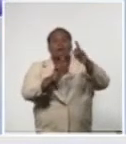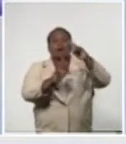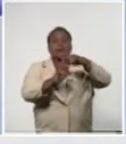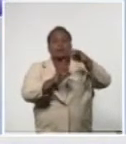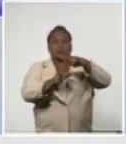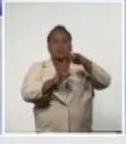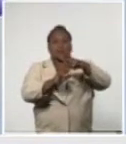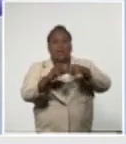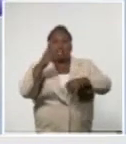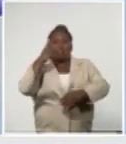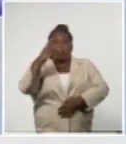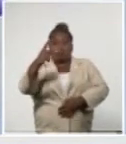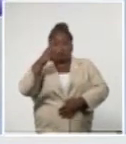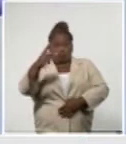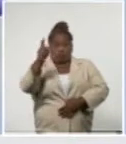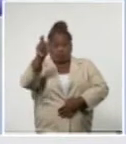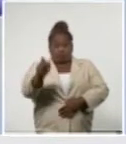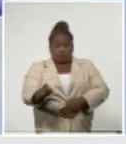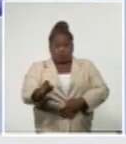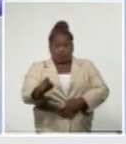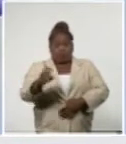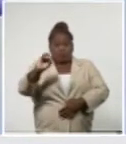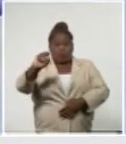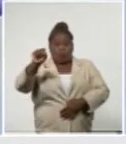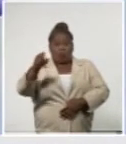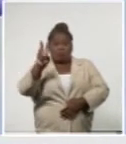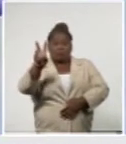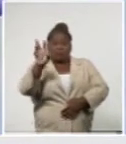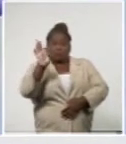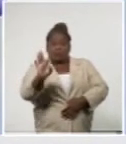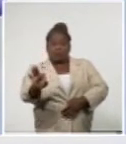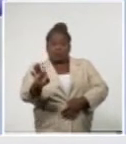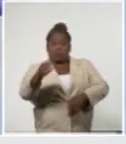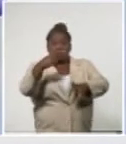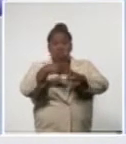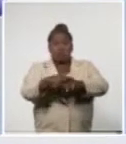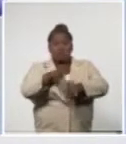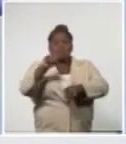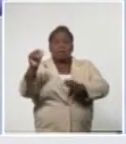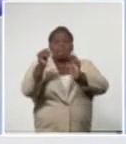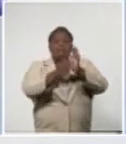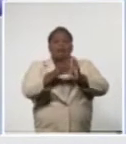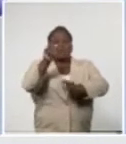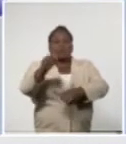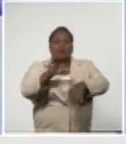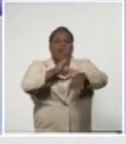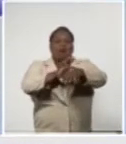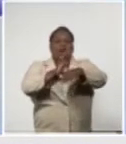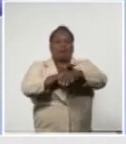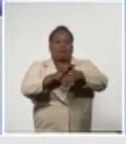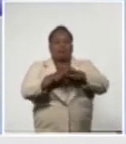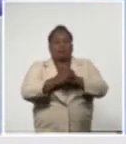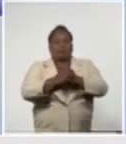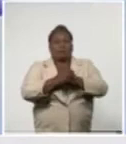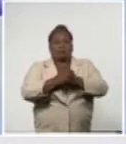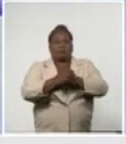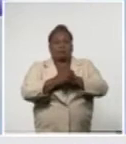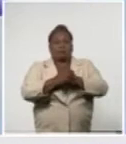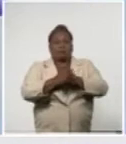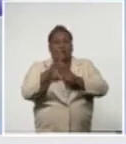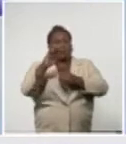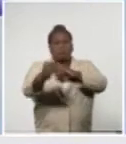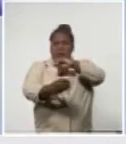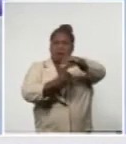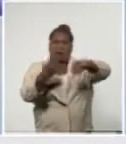4.92 per 100,000 inhabitants. However, it continues to reduce its incidence